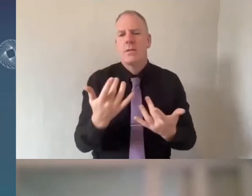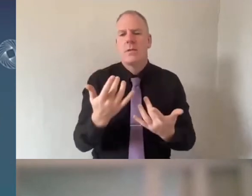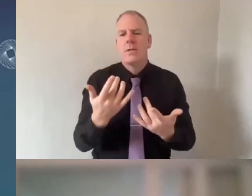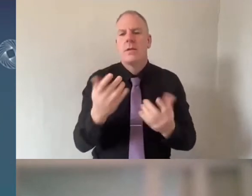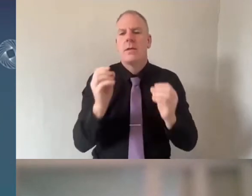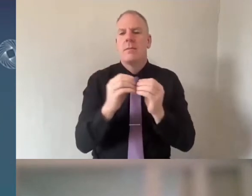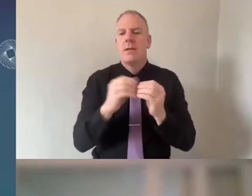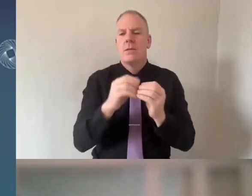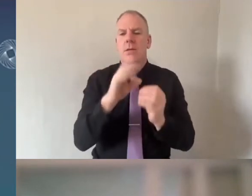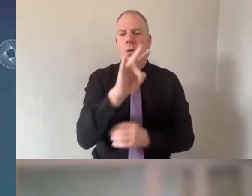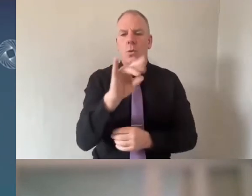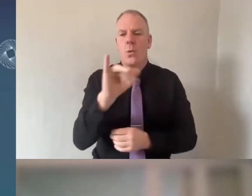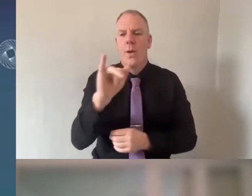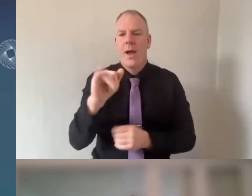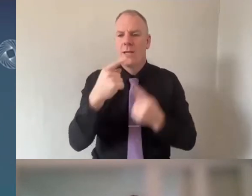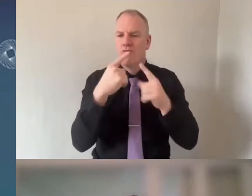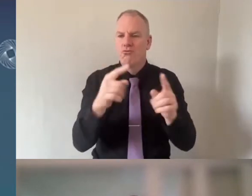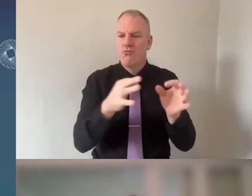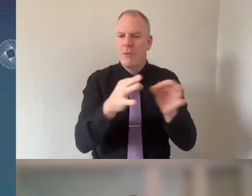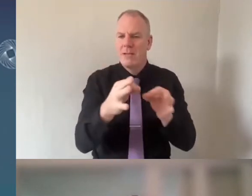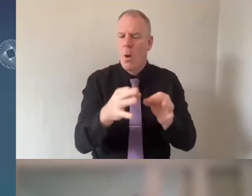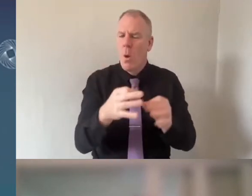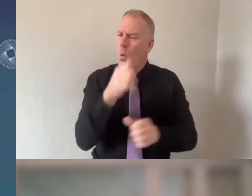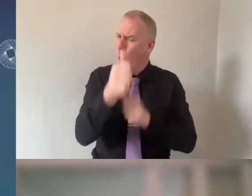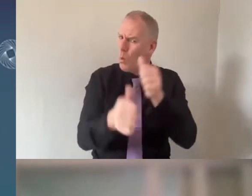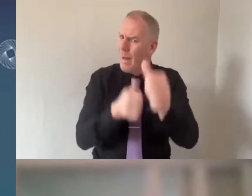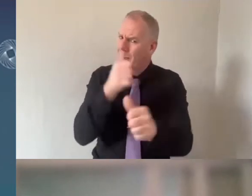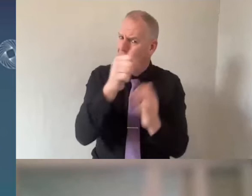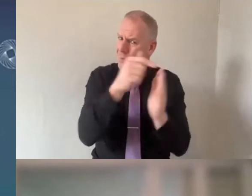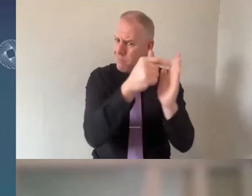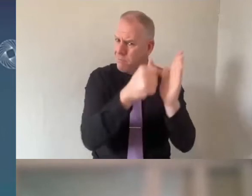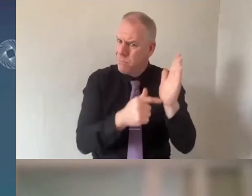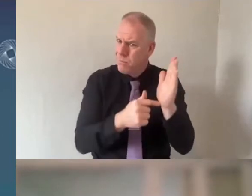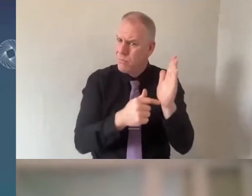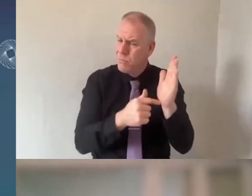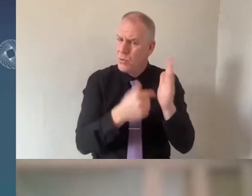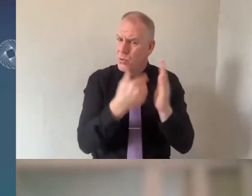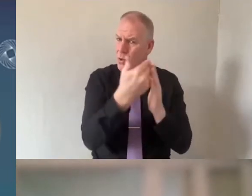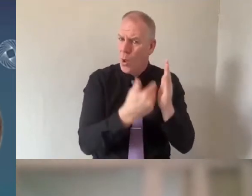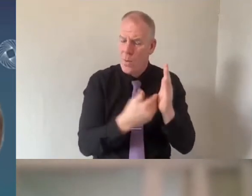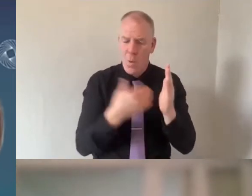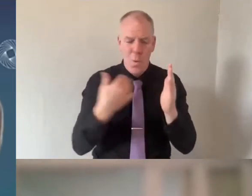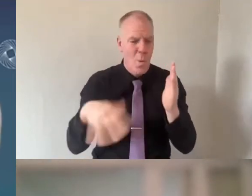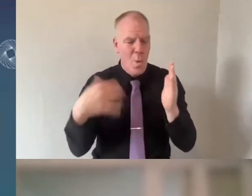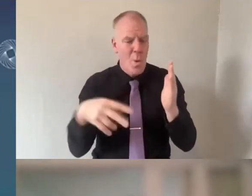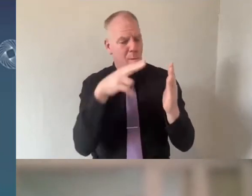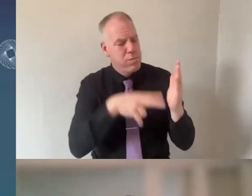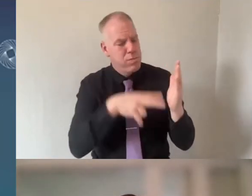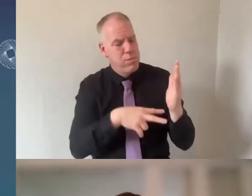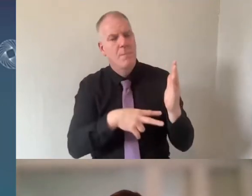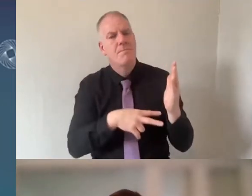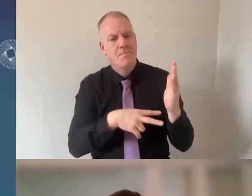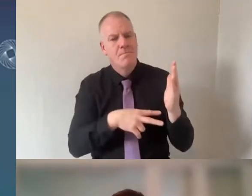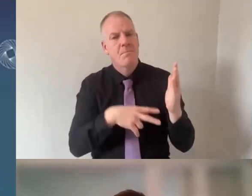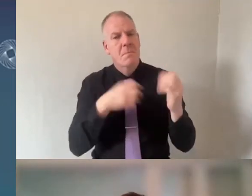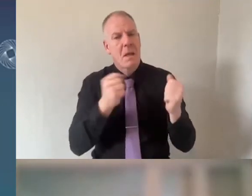referring to the QQI strategy, and can I just congratulate everyone on the document. I think you've picked up